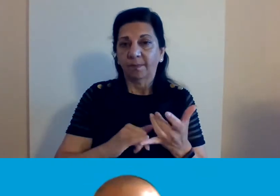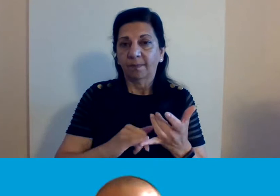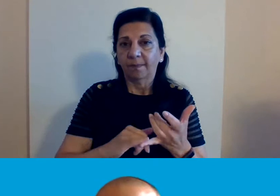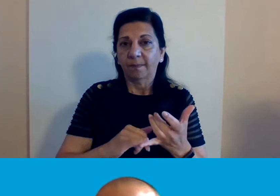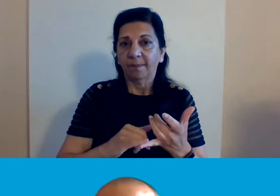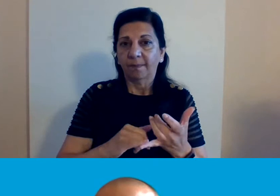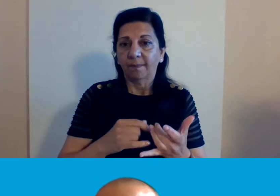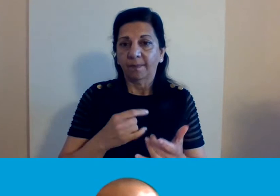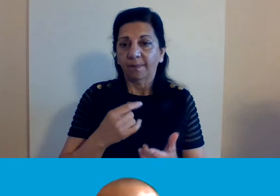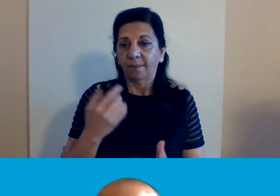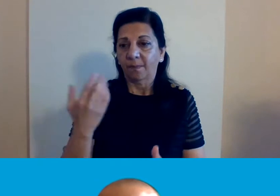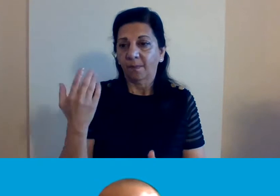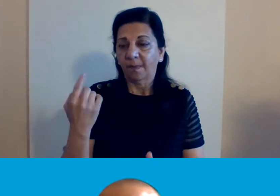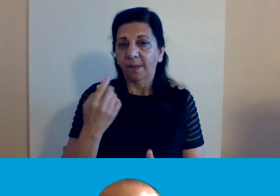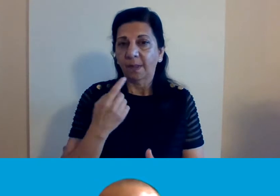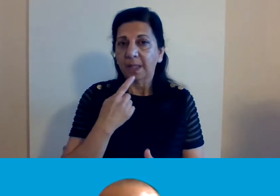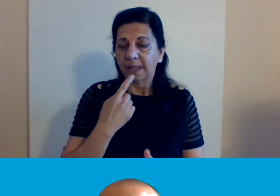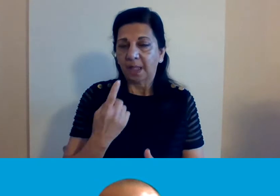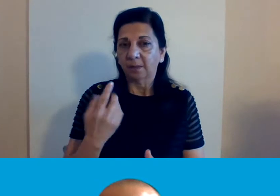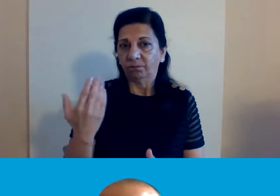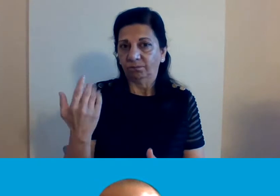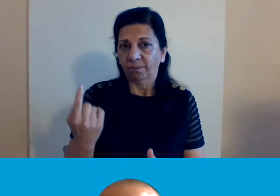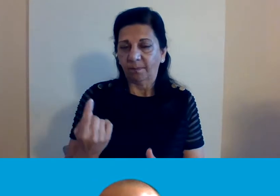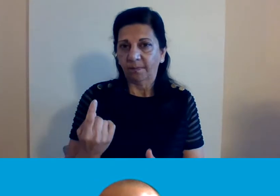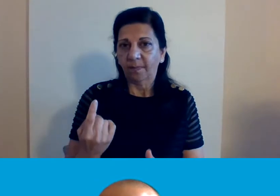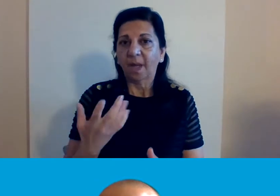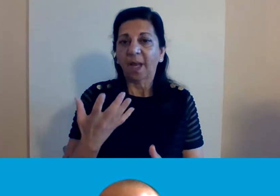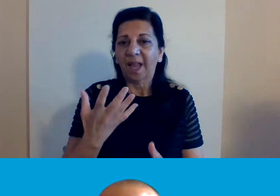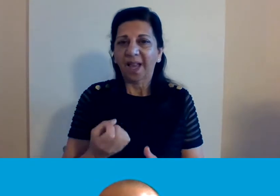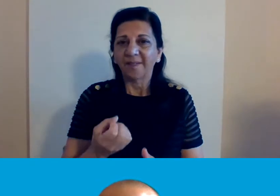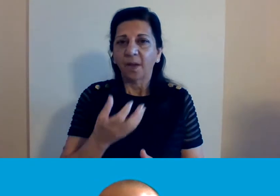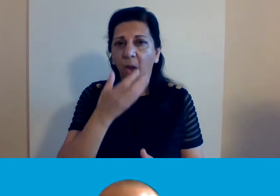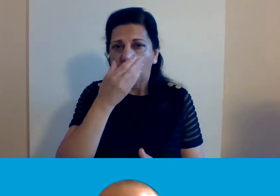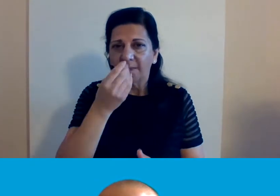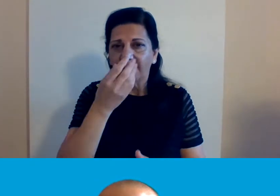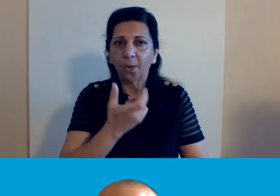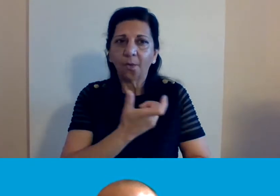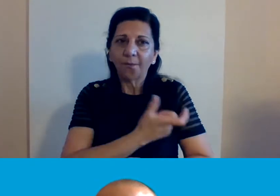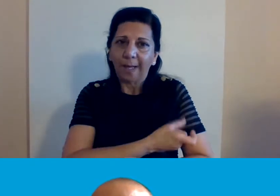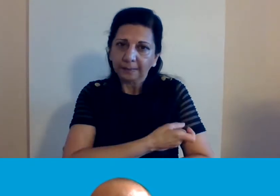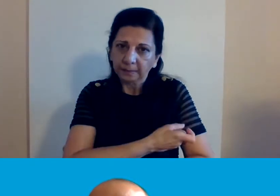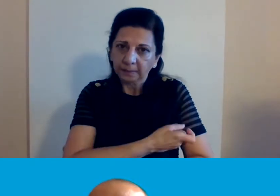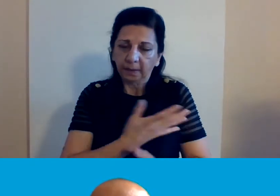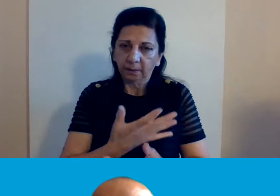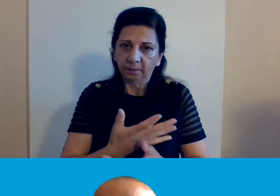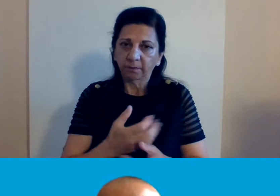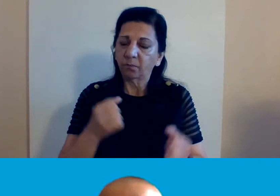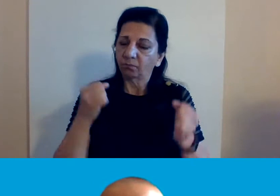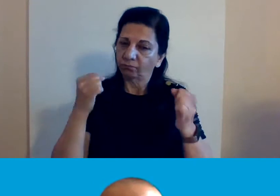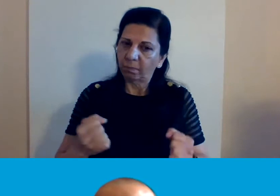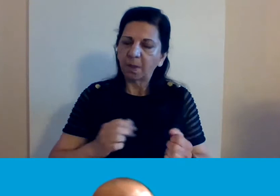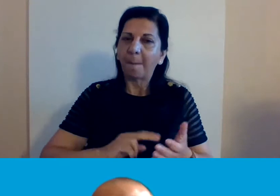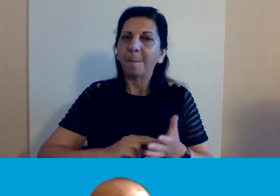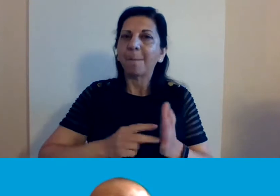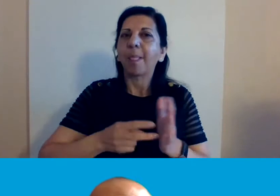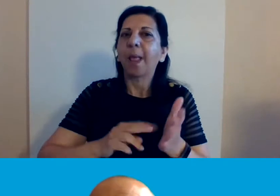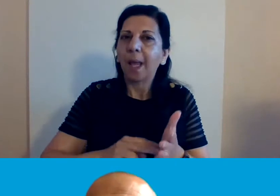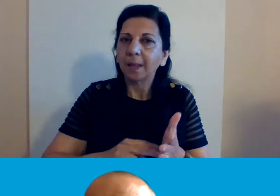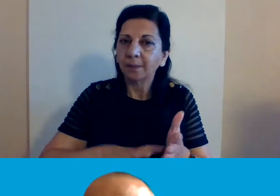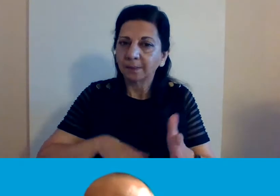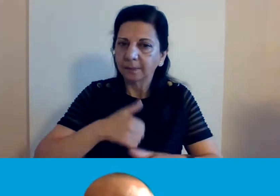mass immunisation vaccines for the flu, and we have very robust flu plans in place. This